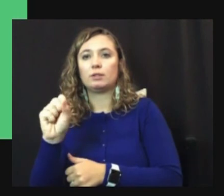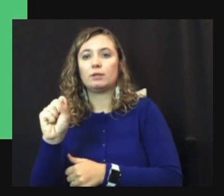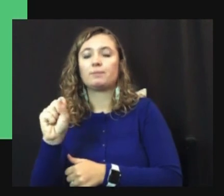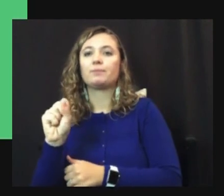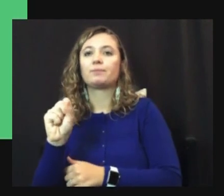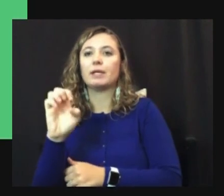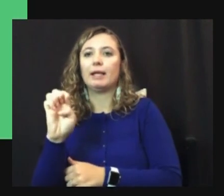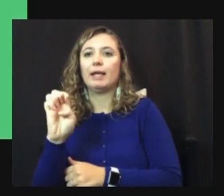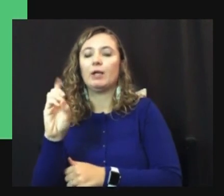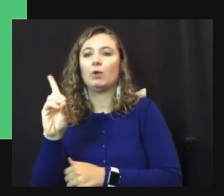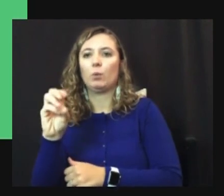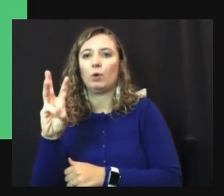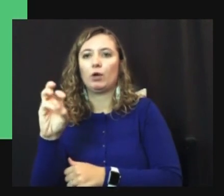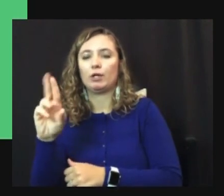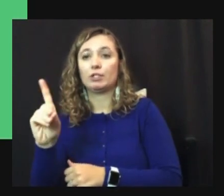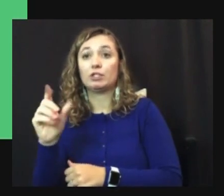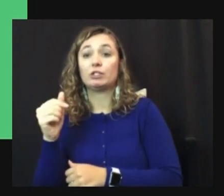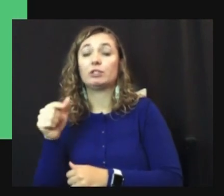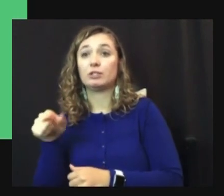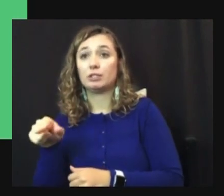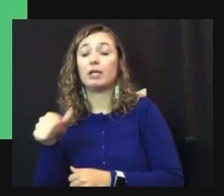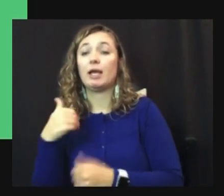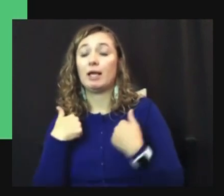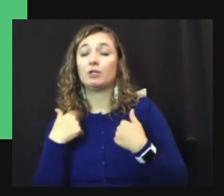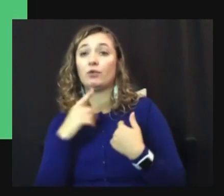BIPOC autistic